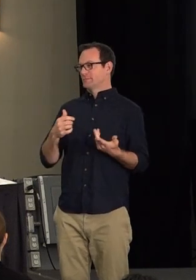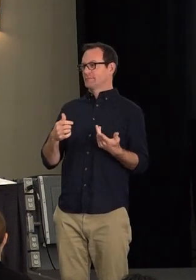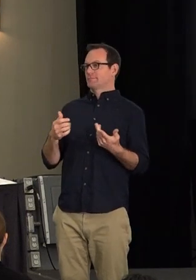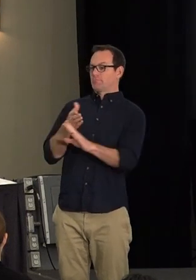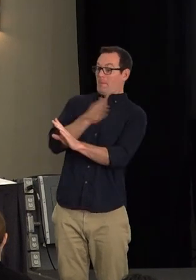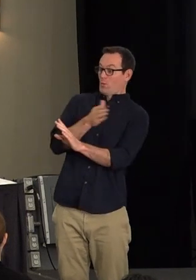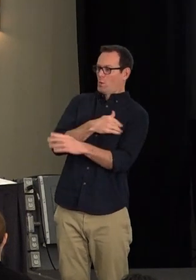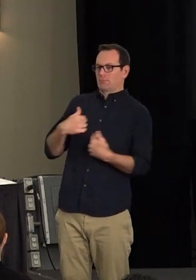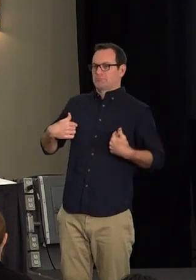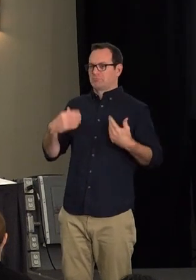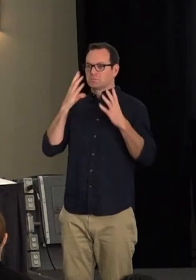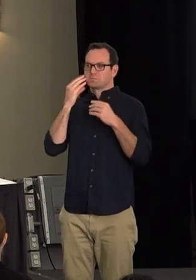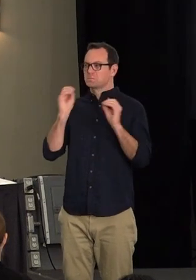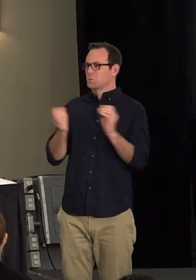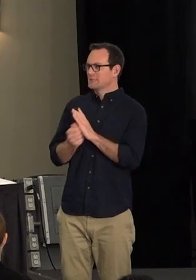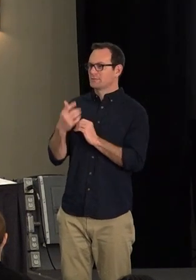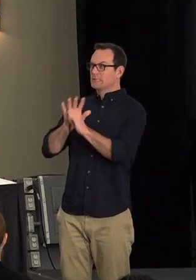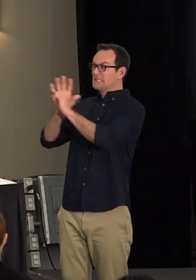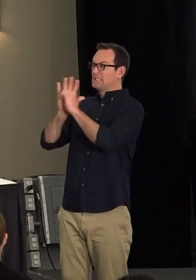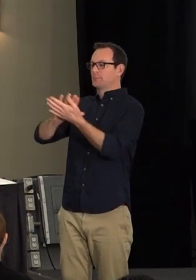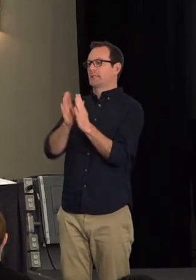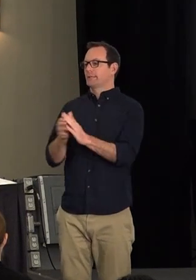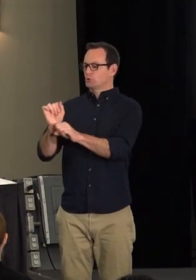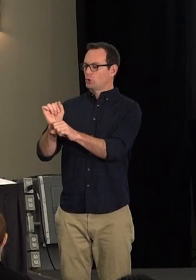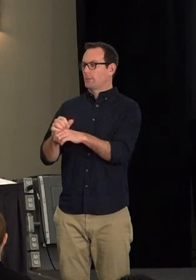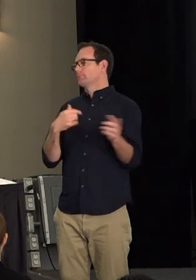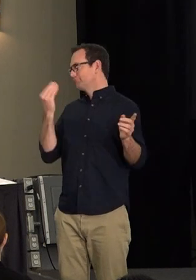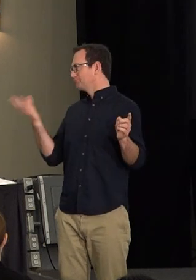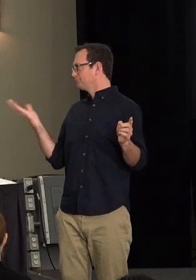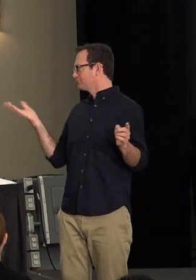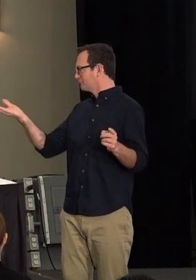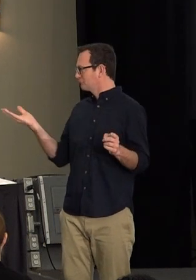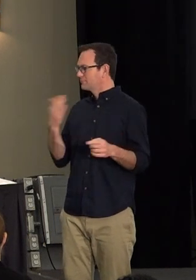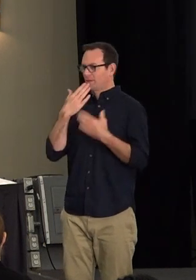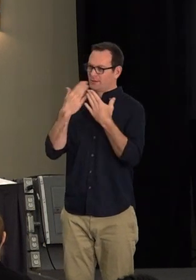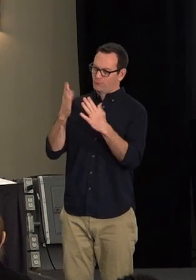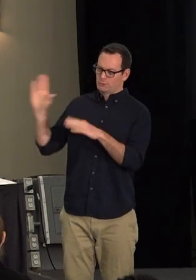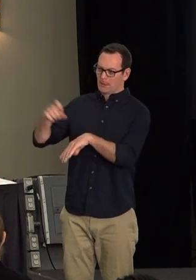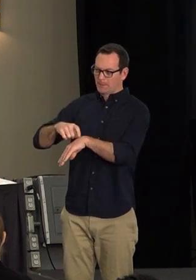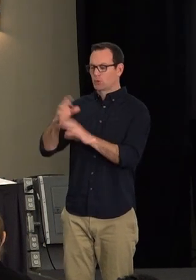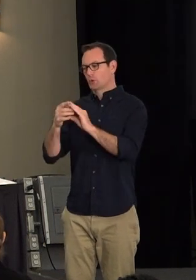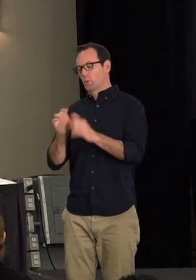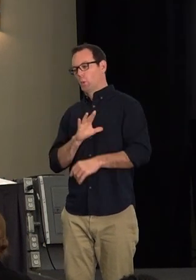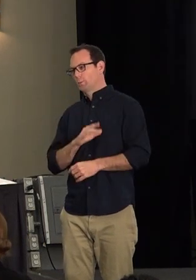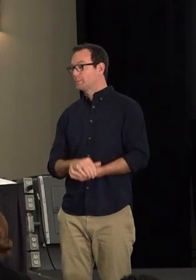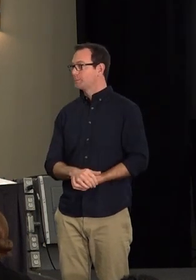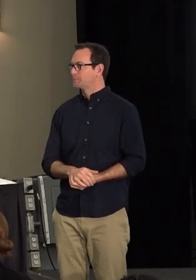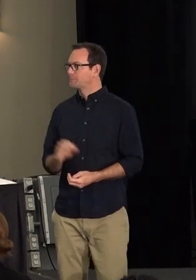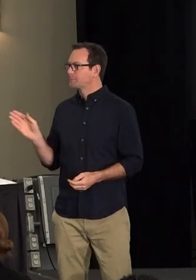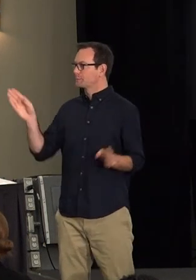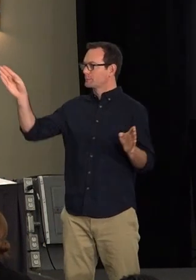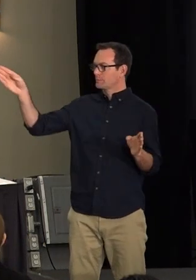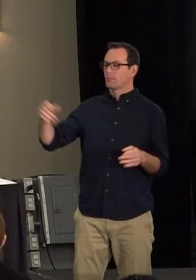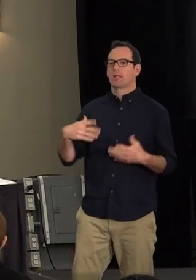to the panel. I really did enjoy your comments, and I thank you very much for your time. Okay. Thank you. And I think that's all